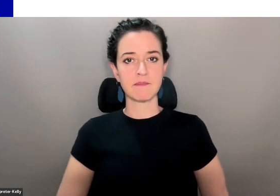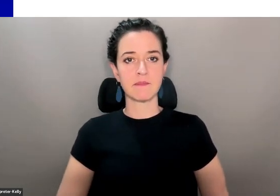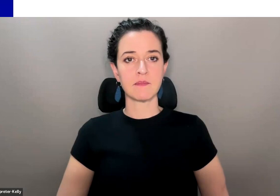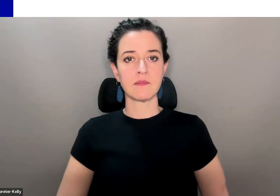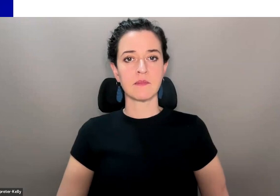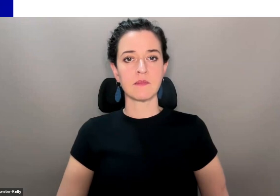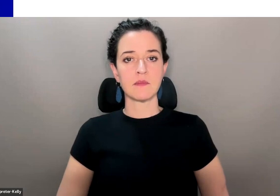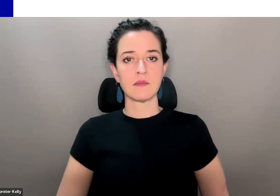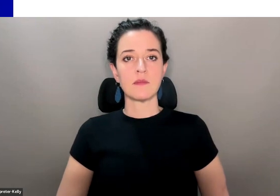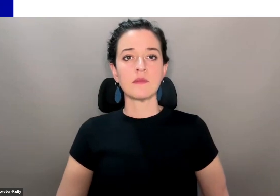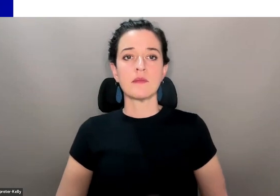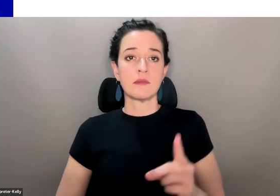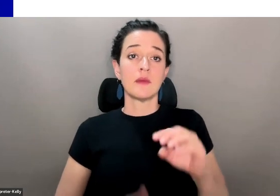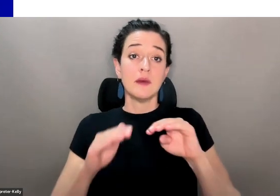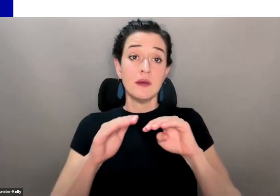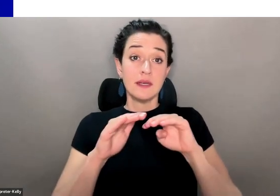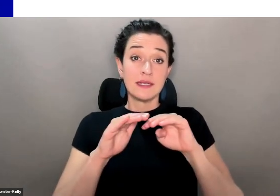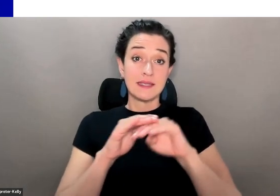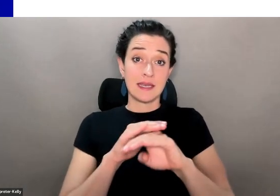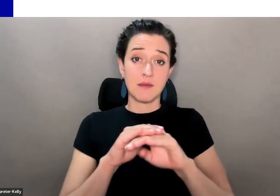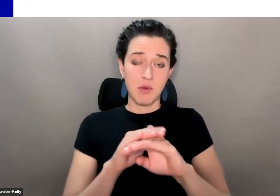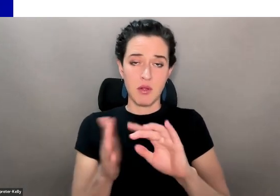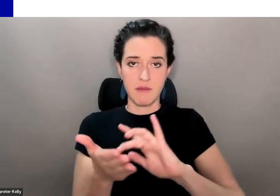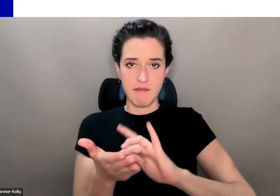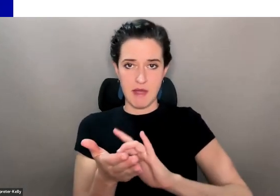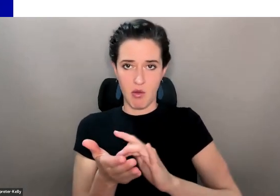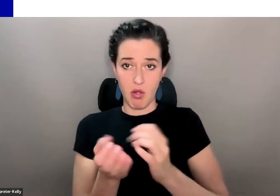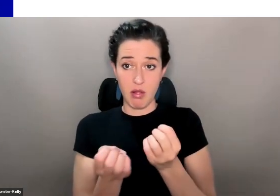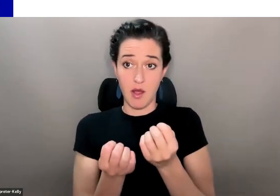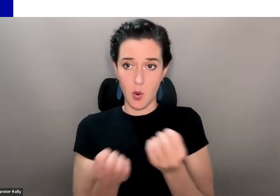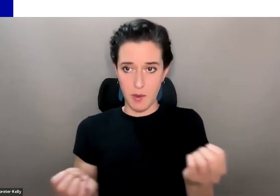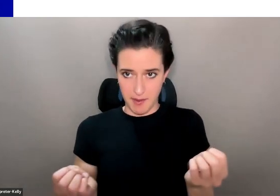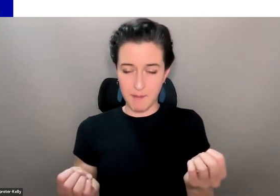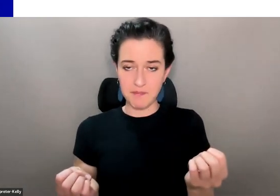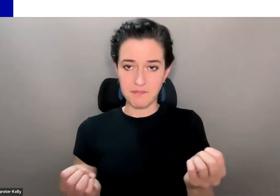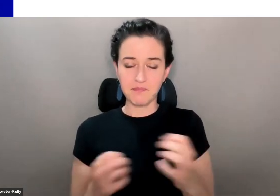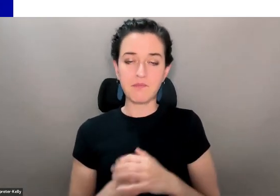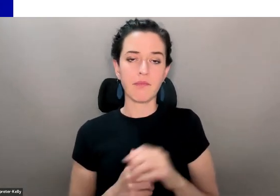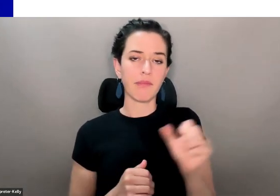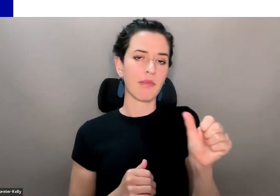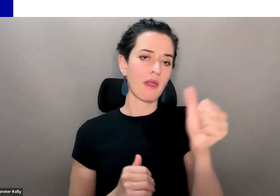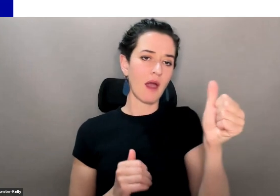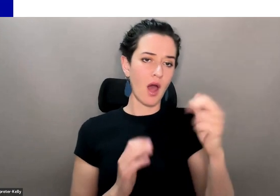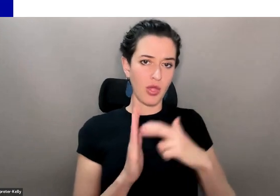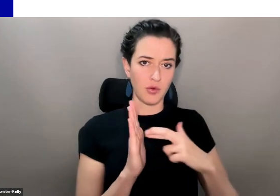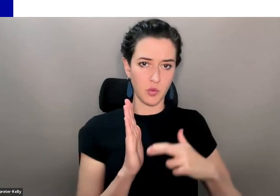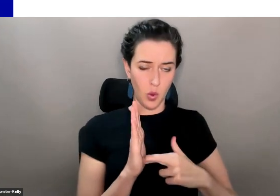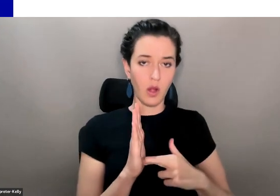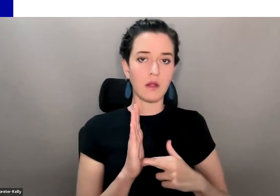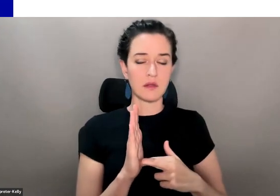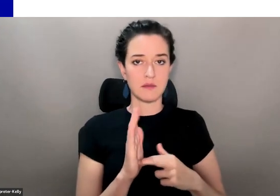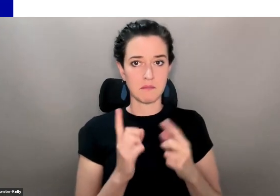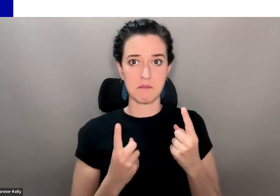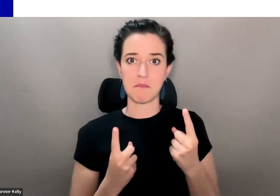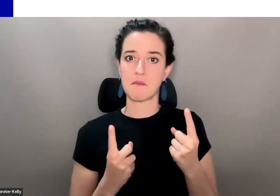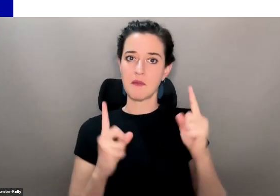Accessible medical equipment provisions. This is another provision where we're adopting an enforceable standard for the first time.